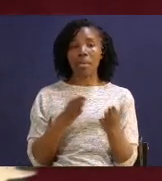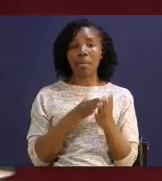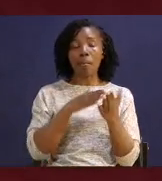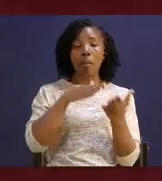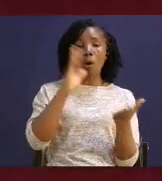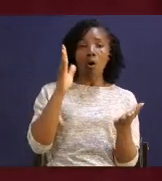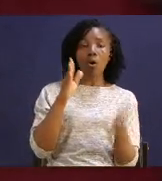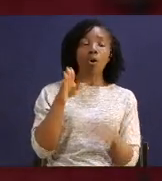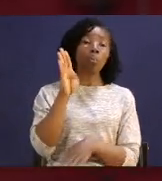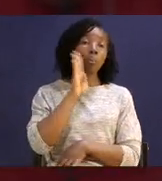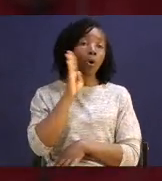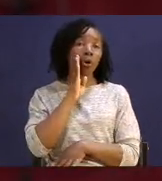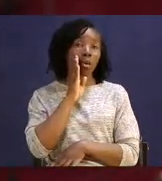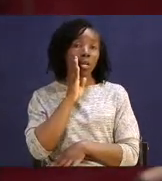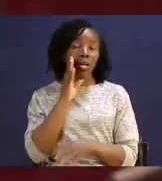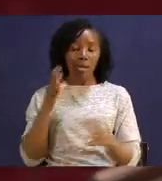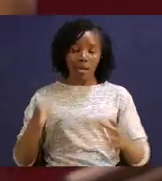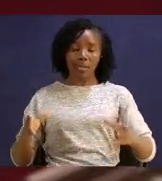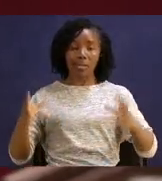Should have borrowed.